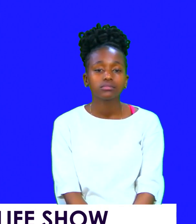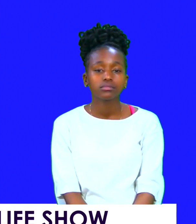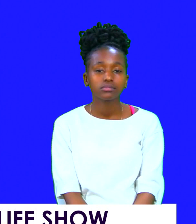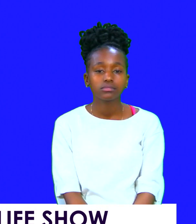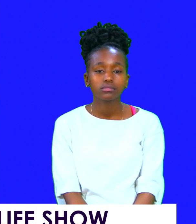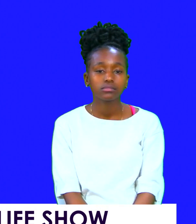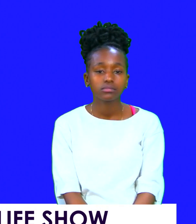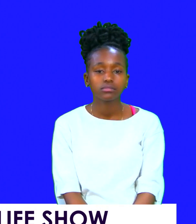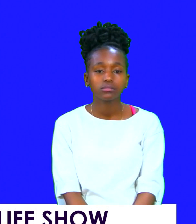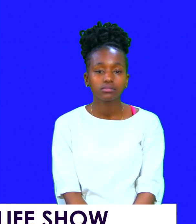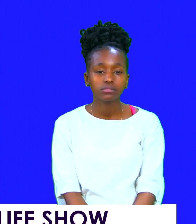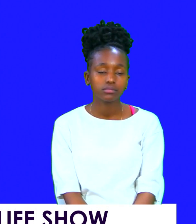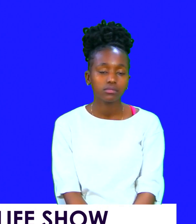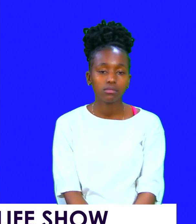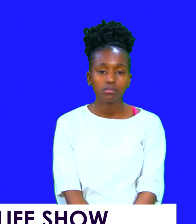Authentic power